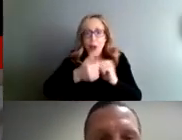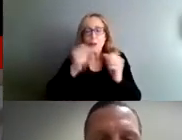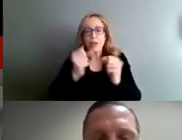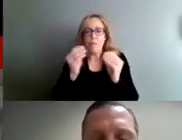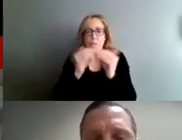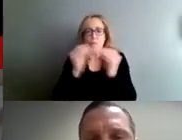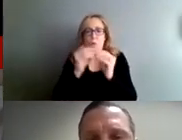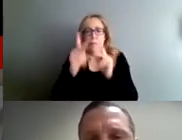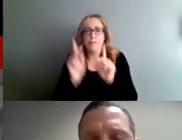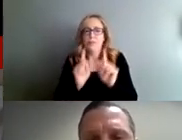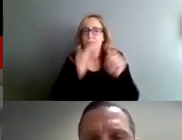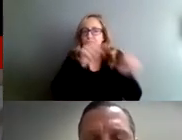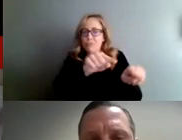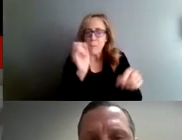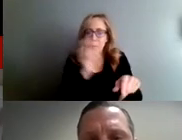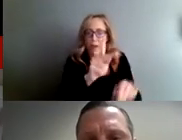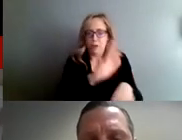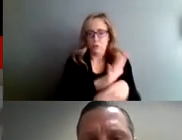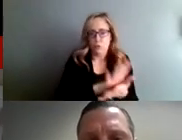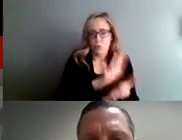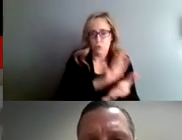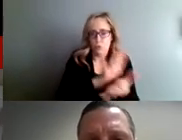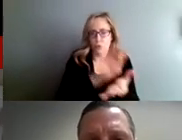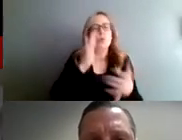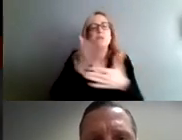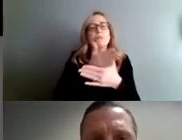we'll share a little bit with you about that. Next slide.